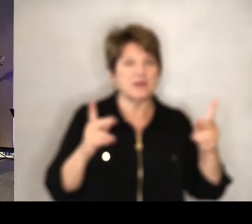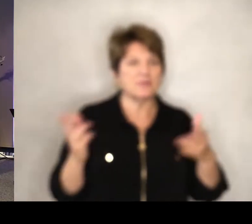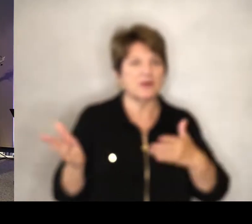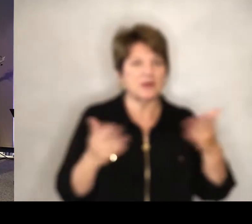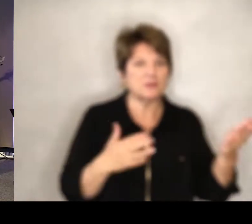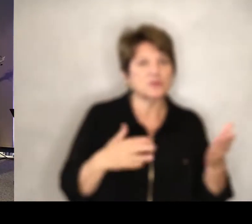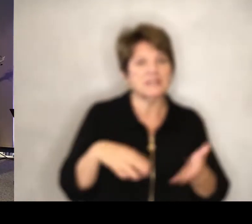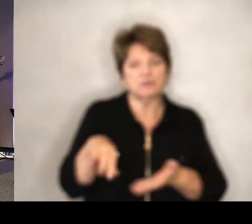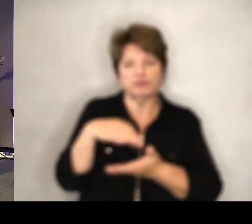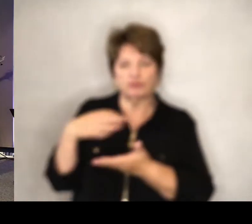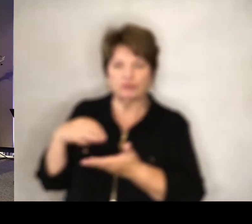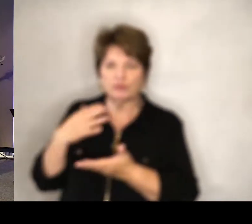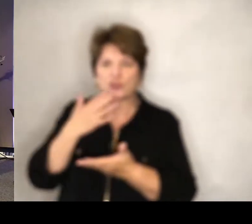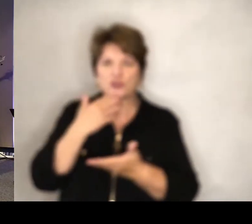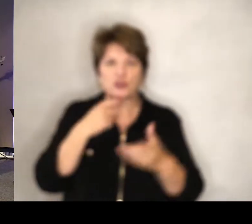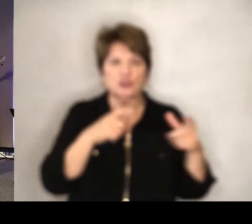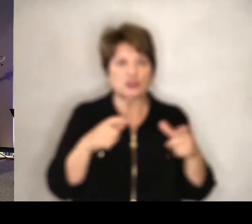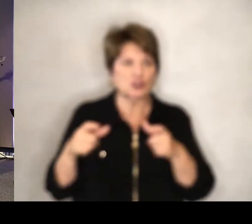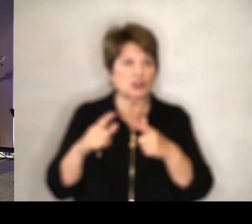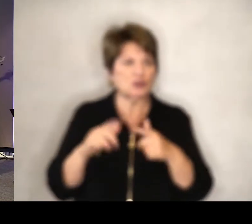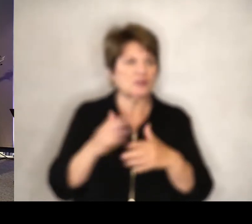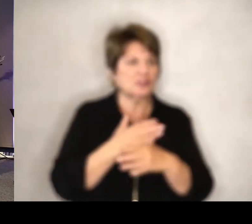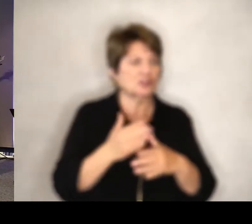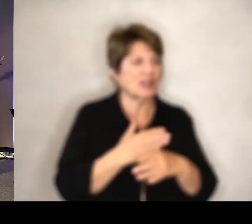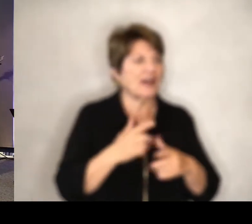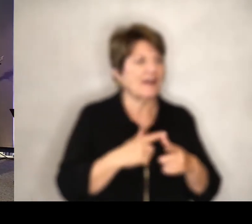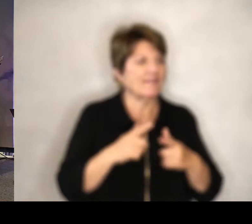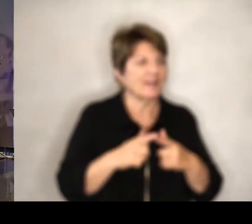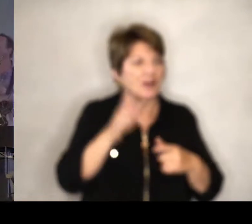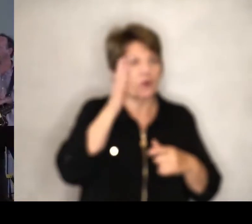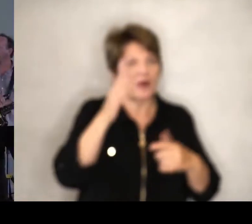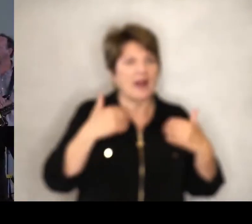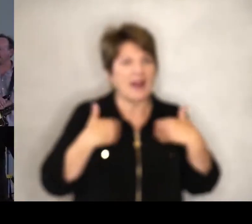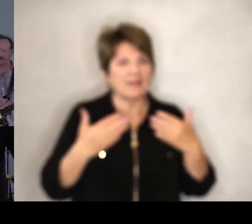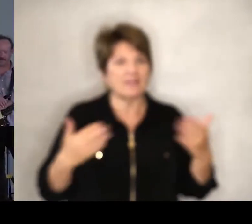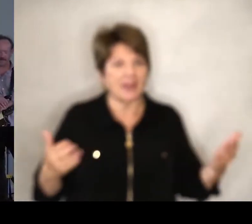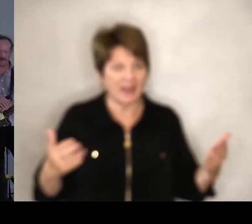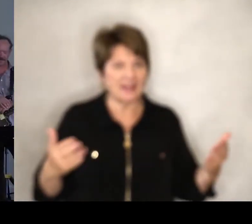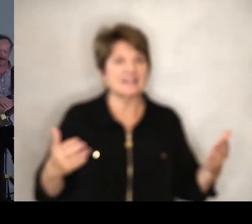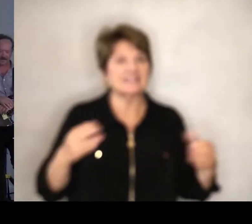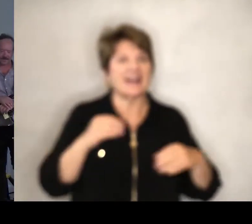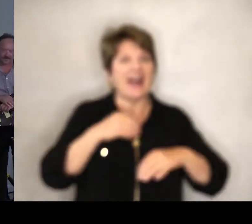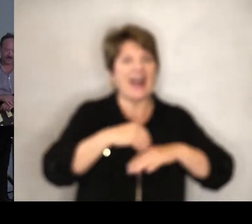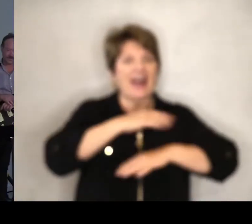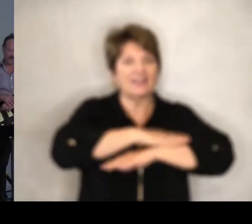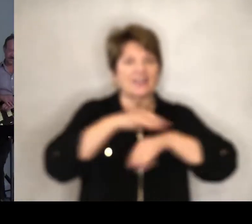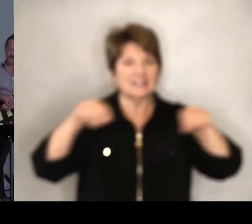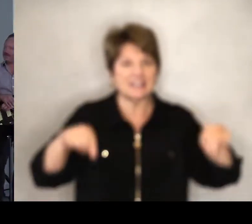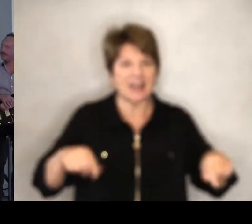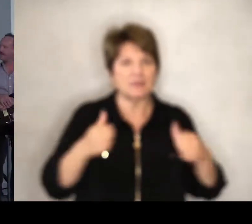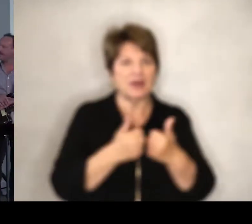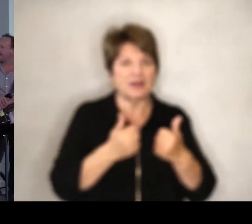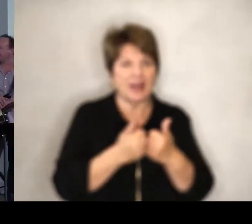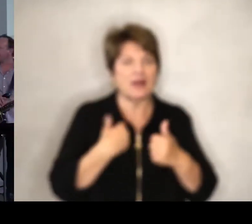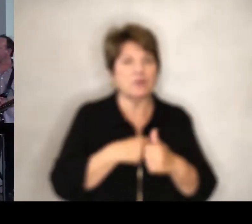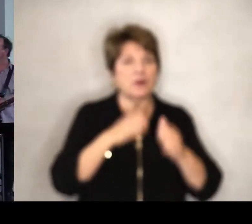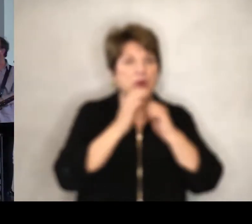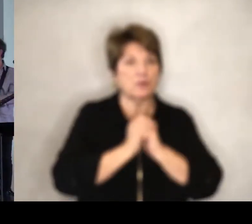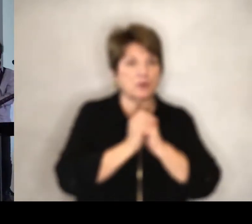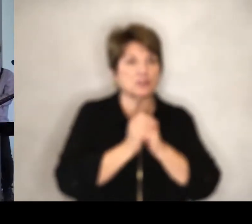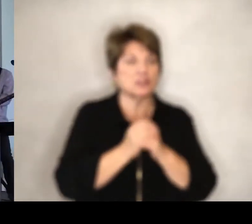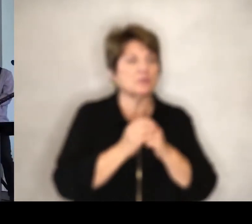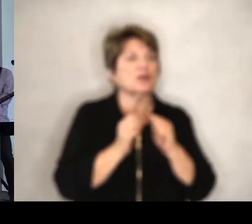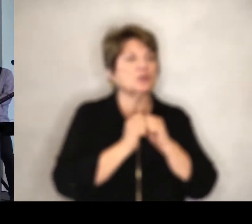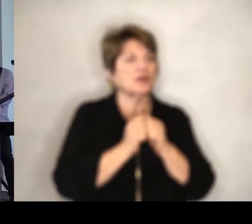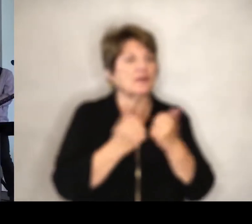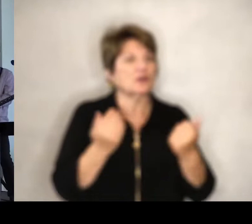either an appetizer or a dessert to share. And then there's going to be some things that we do around the table, some games and stuff. We're going to be worshiping together